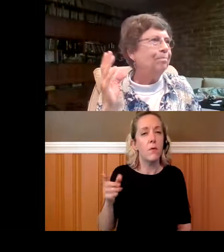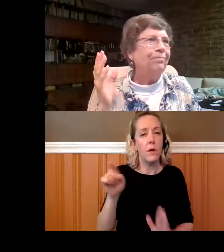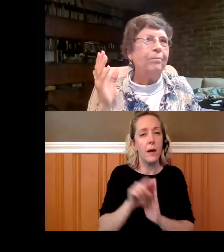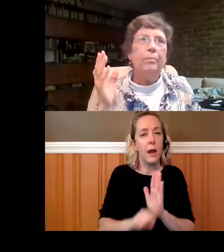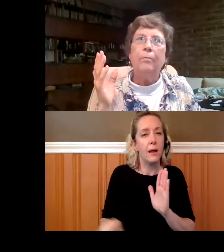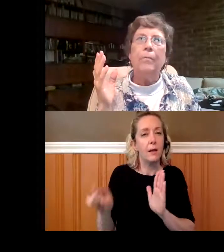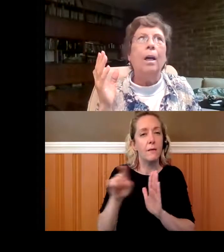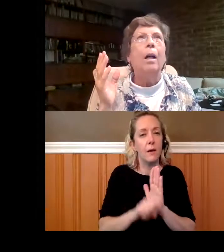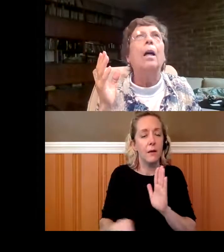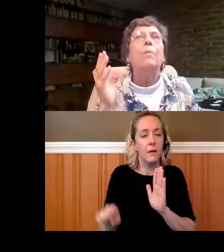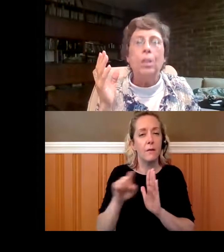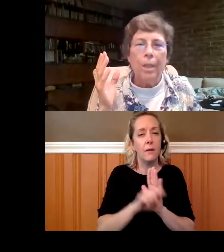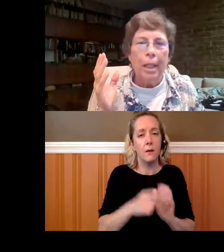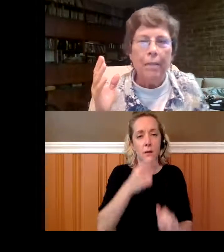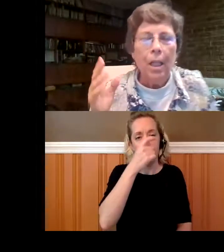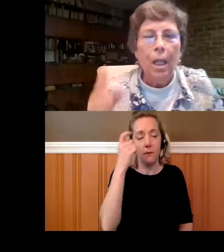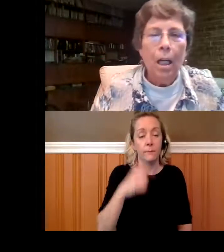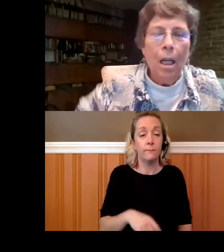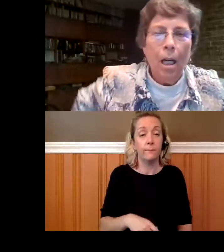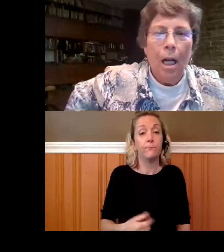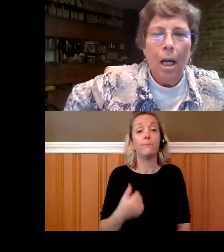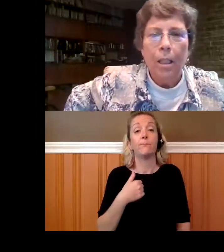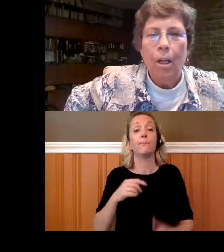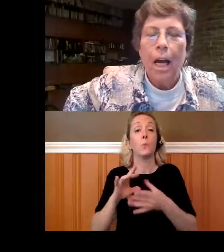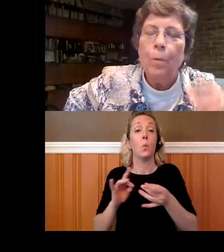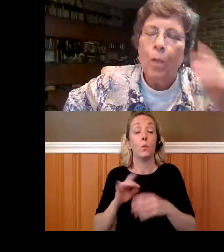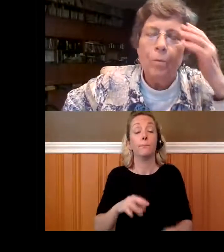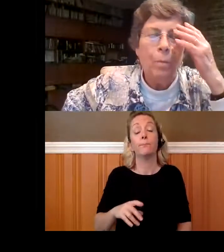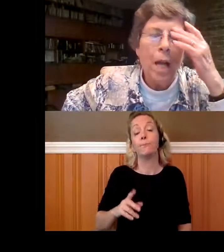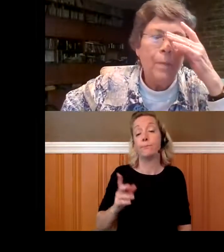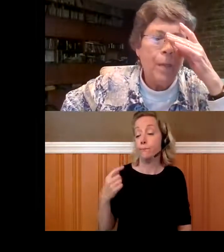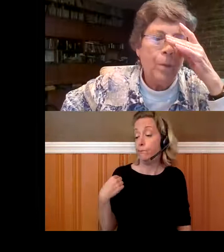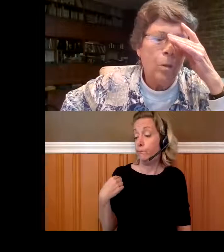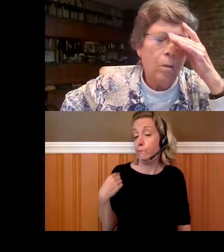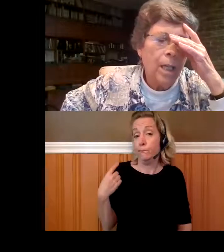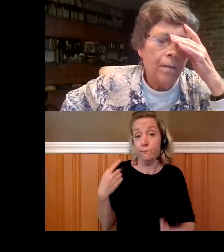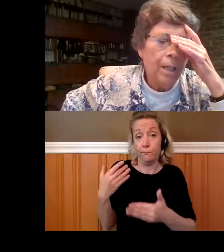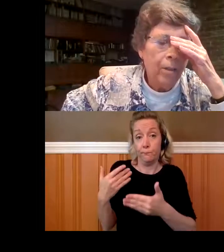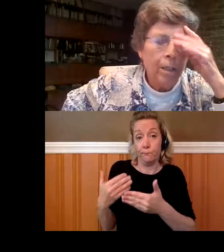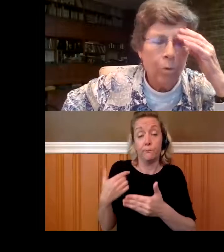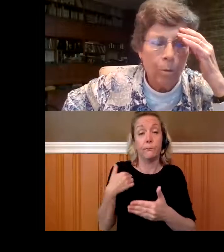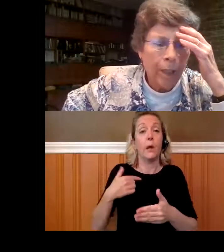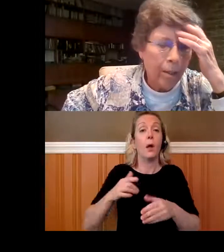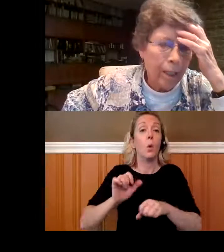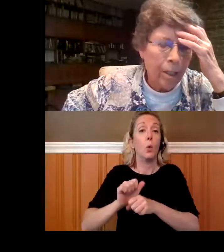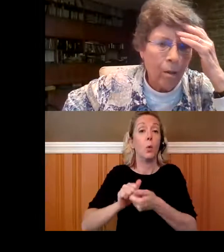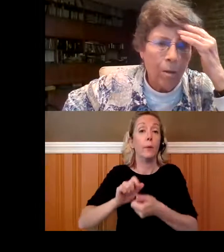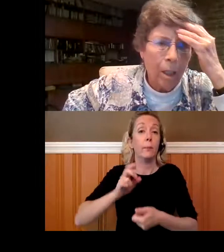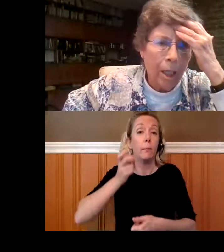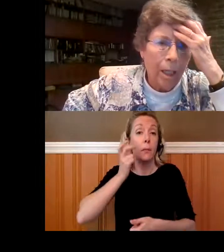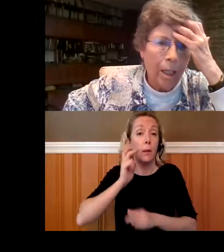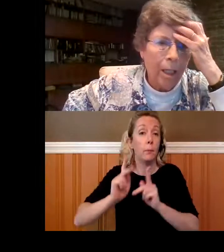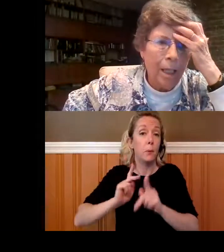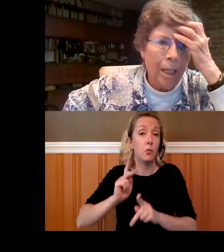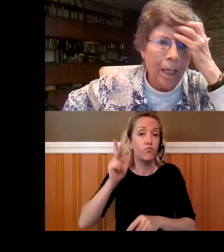naive. I've been working with blind people who have normal hearing, and so I didn't run across this